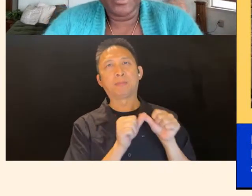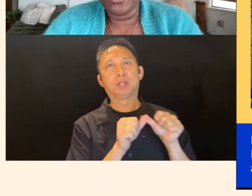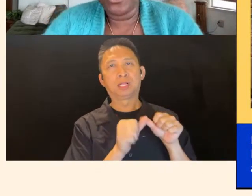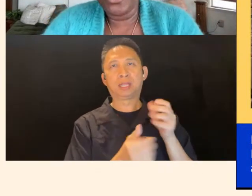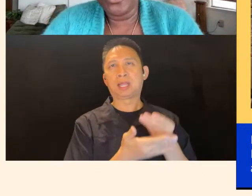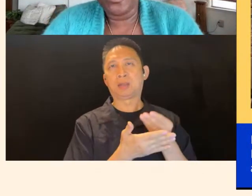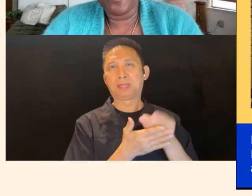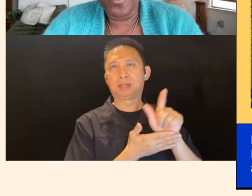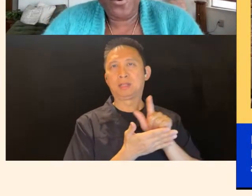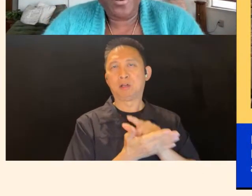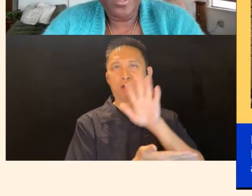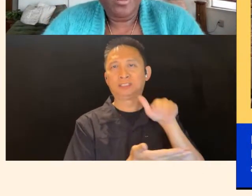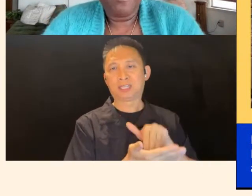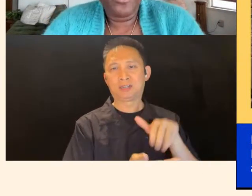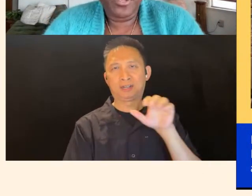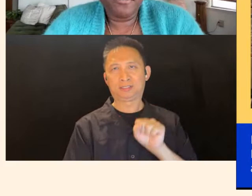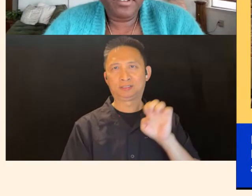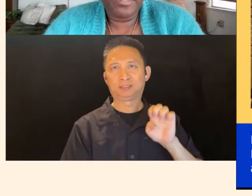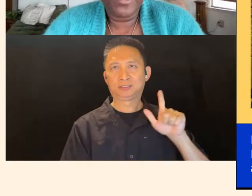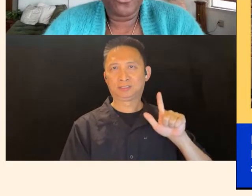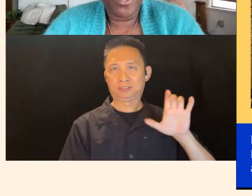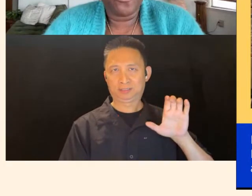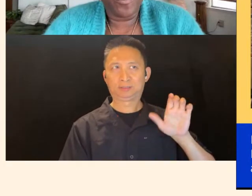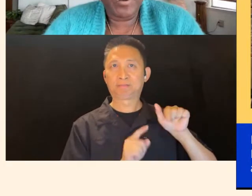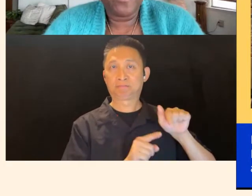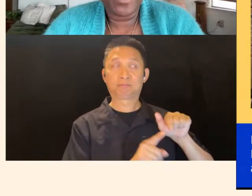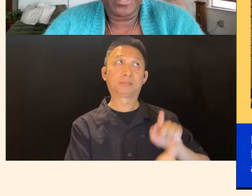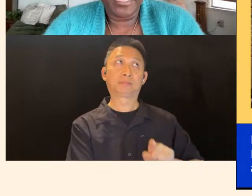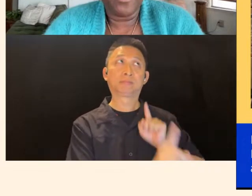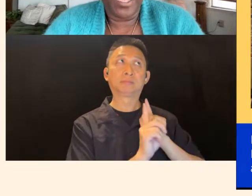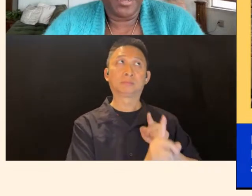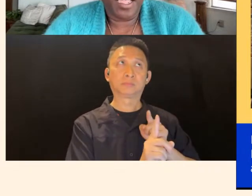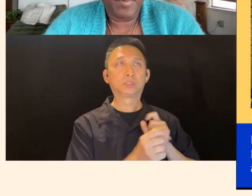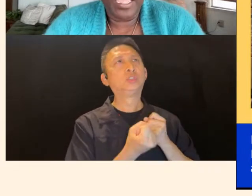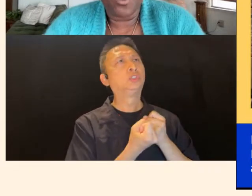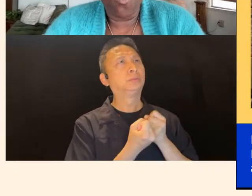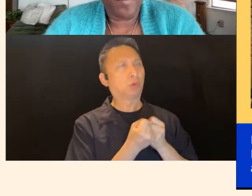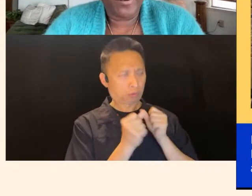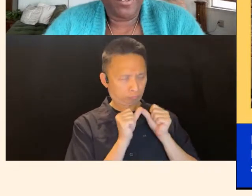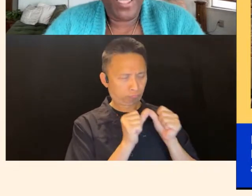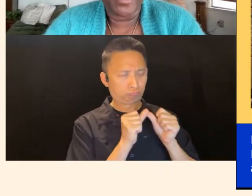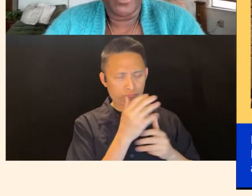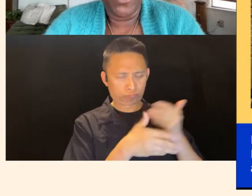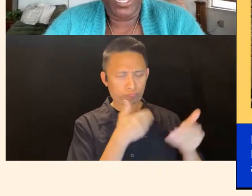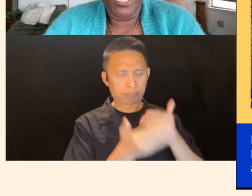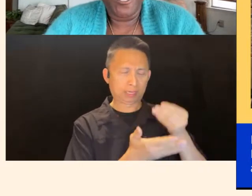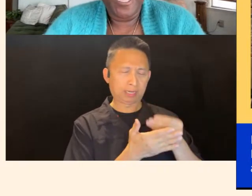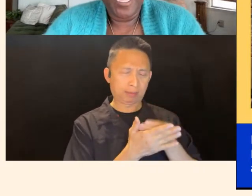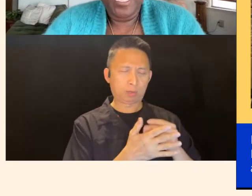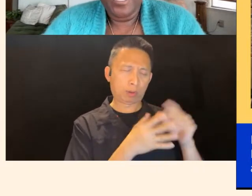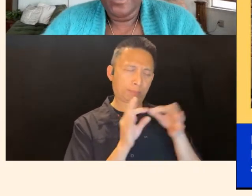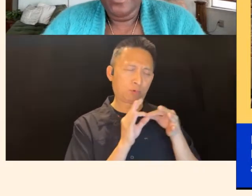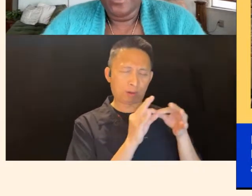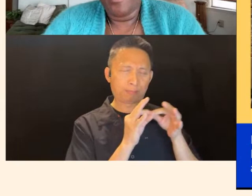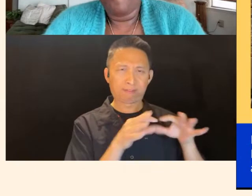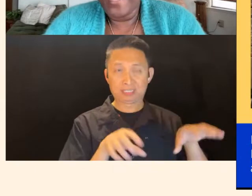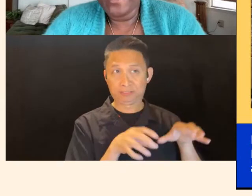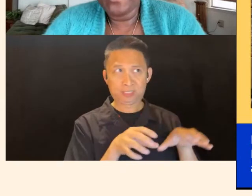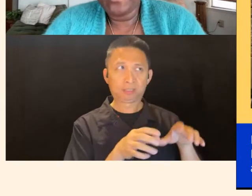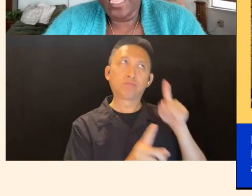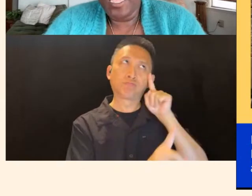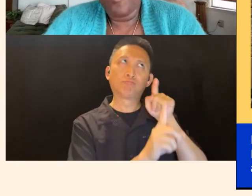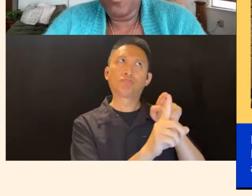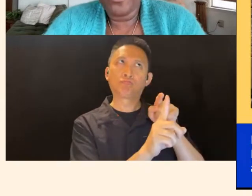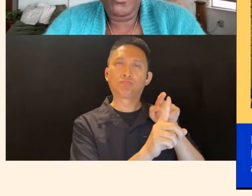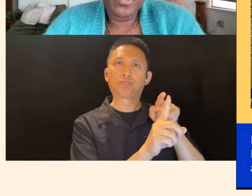mission is to support regenerative and transformative collective economic and cooperative activity.